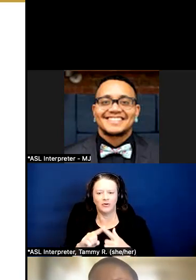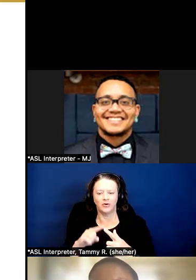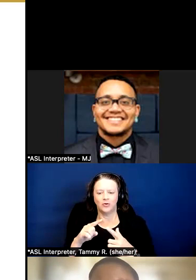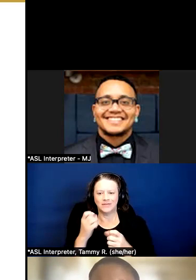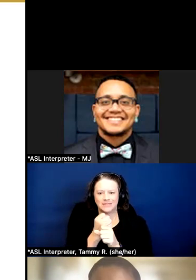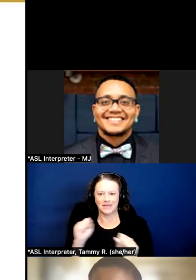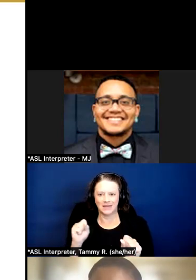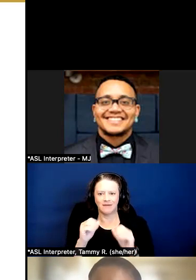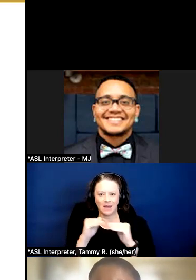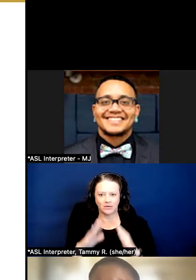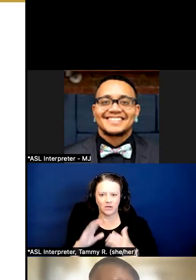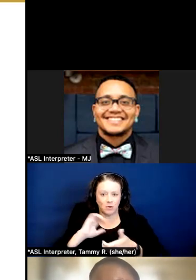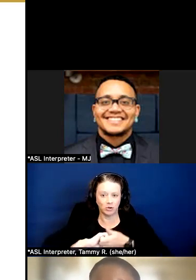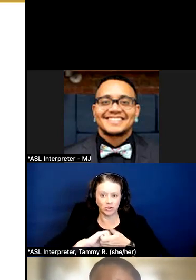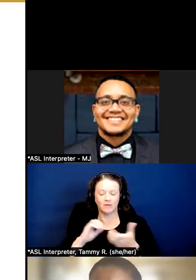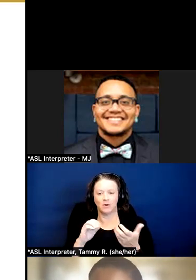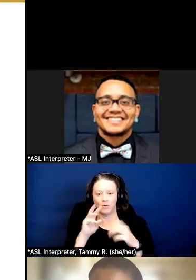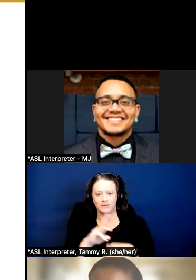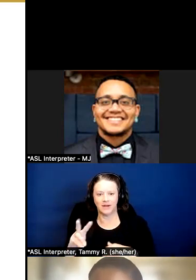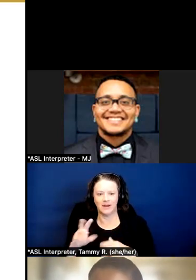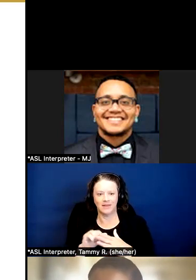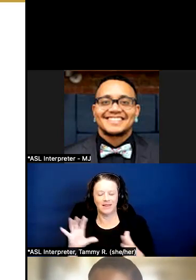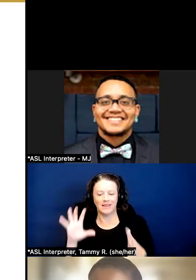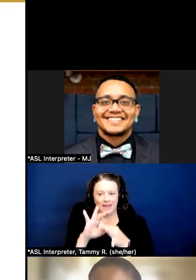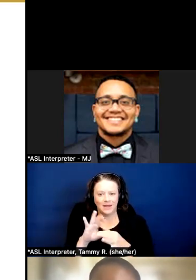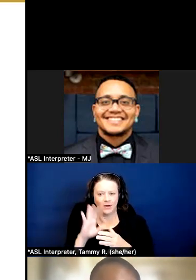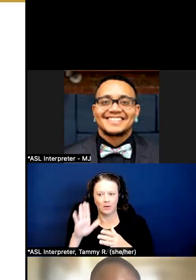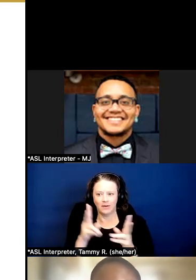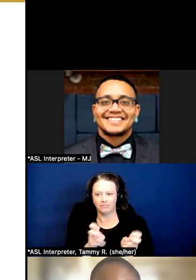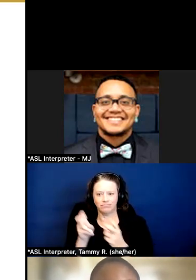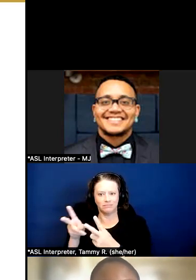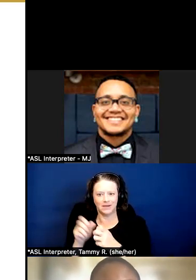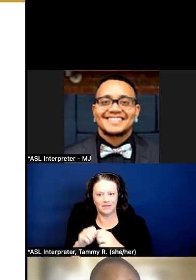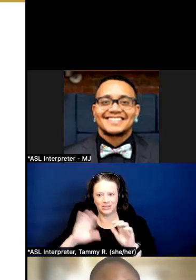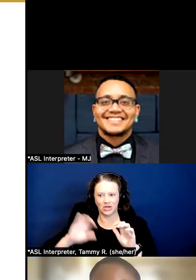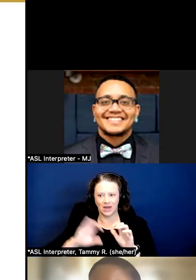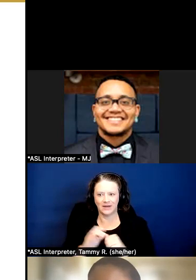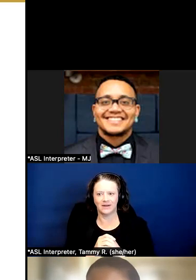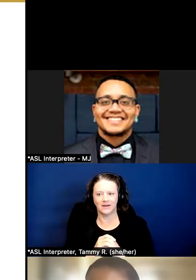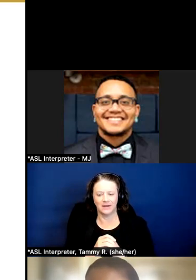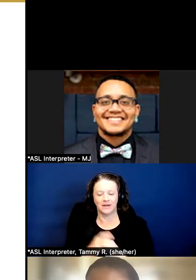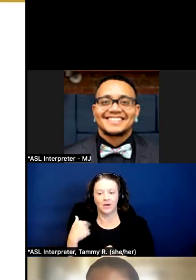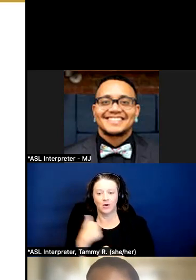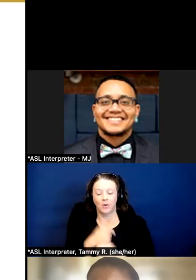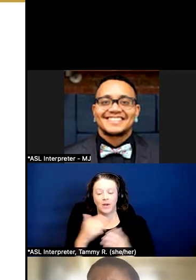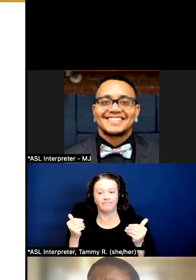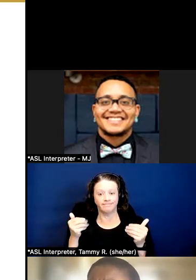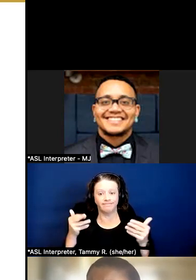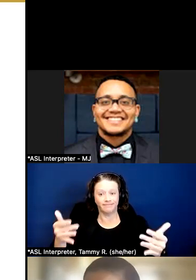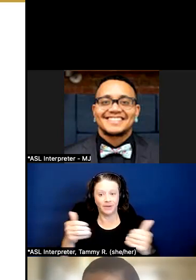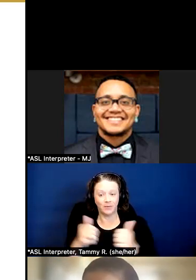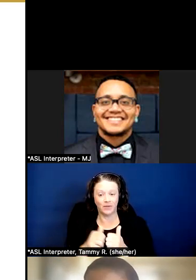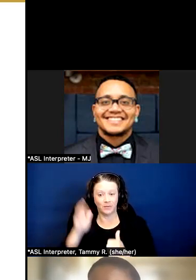website. The link to the full report, I believe, will be shared in the chat. And so as we move forward with the presentations, you will